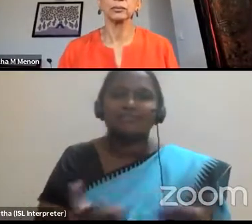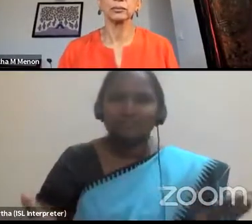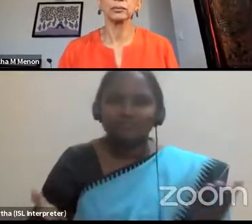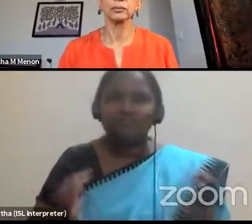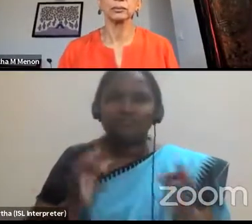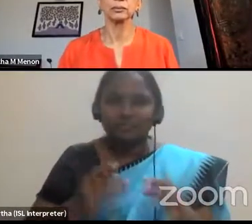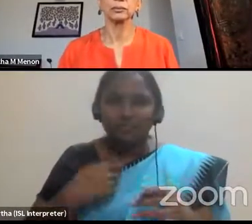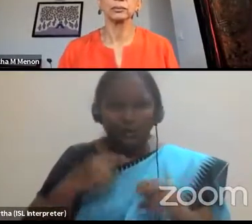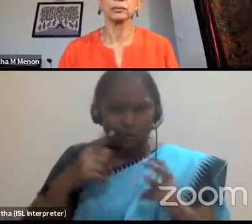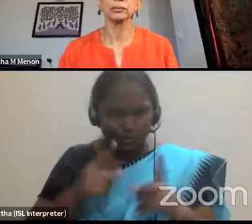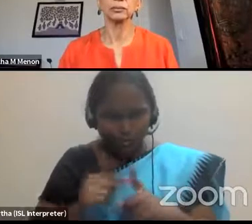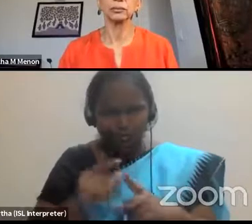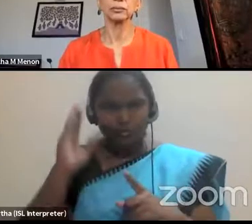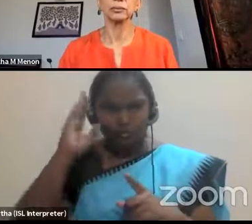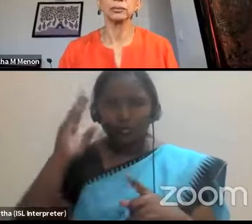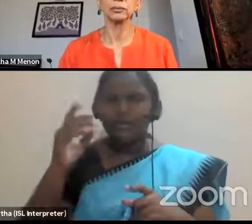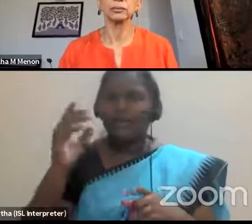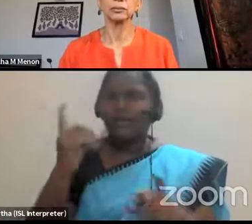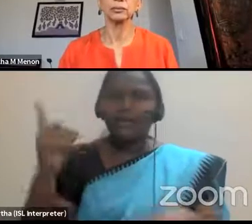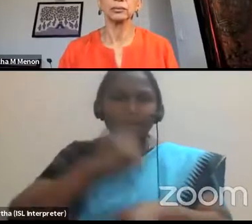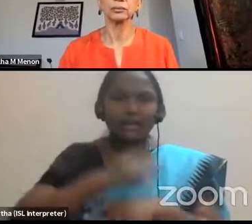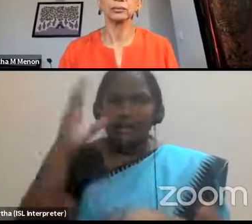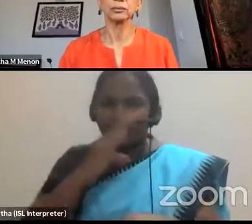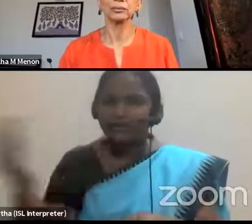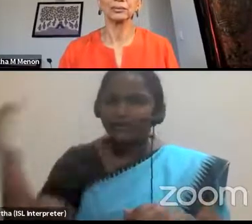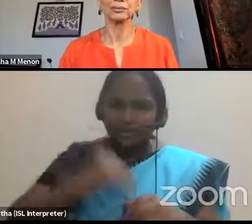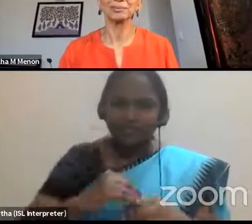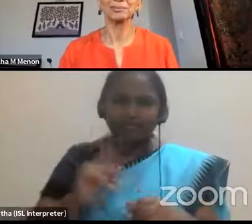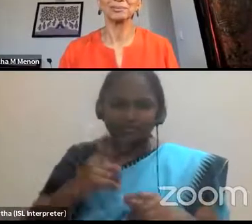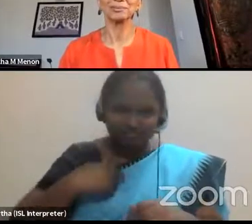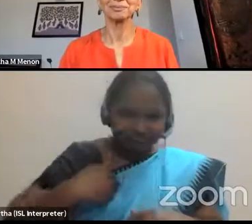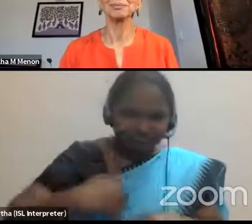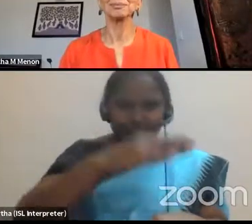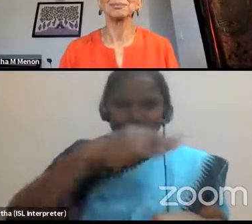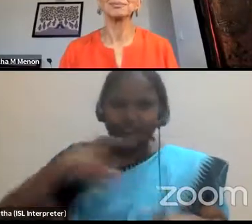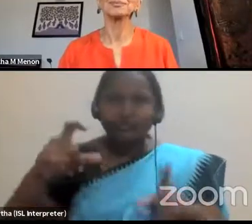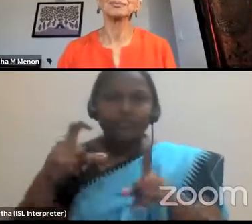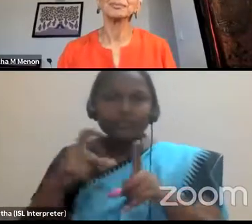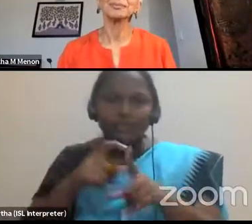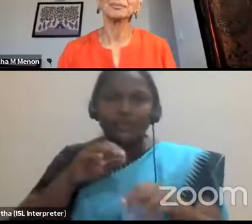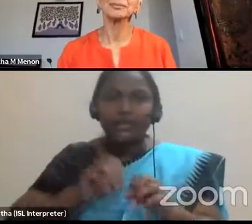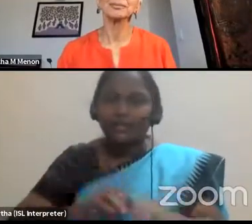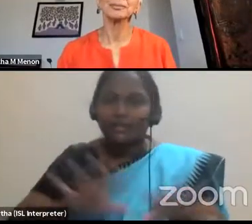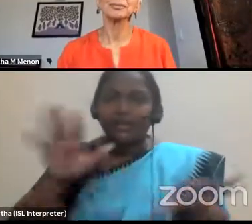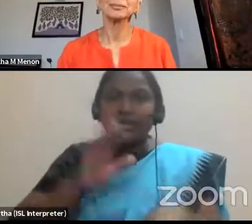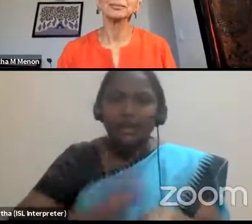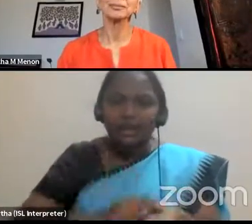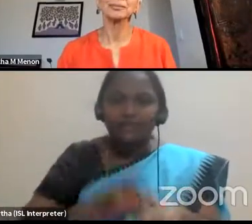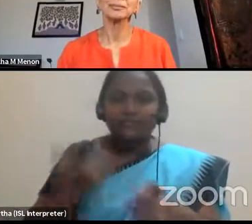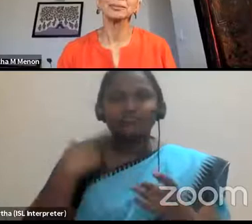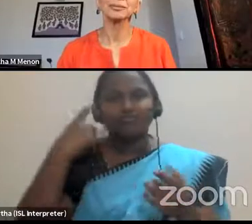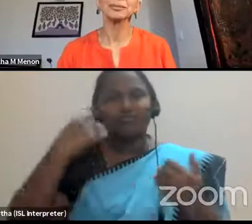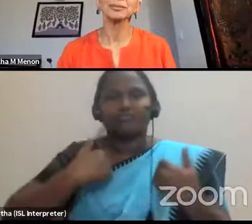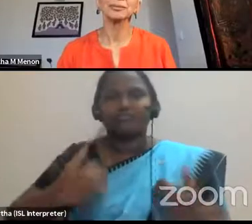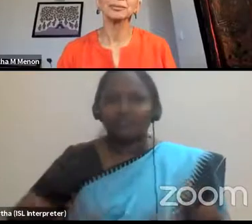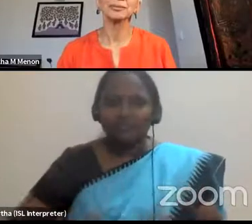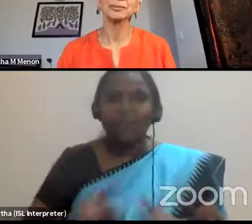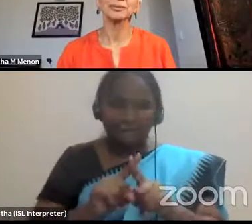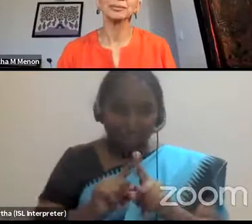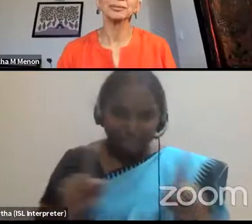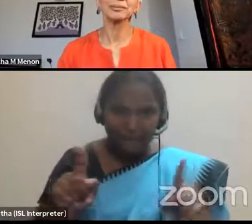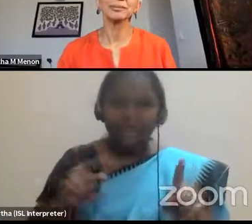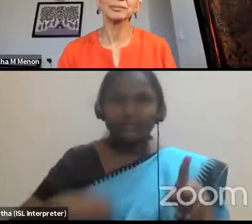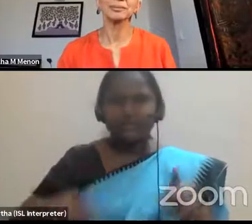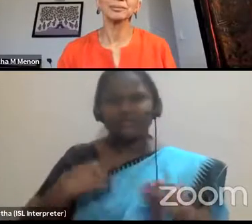do hope that a day never comes where you don't need to go somewhere because the digital experience is going to be as good as the physical. But